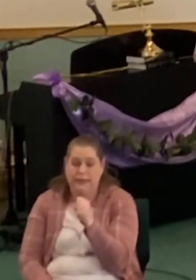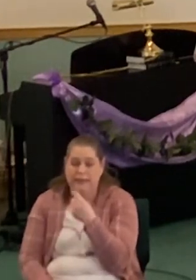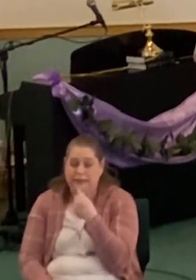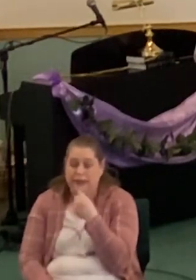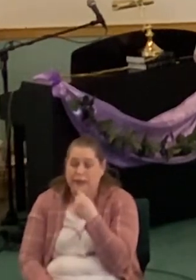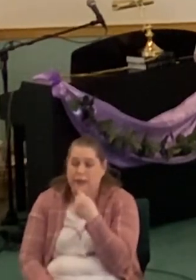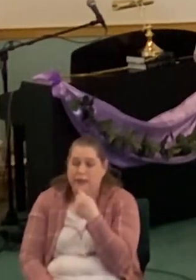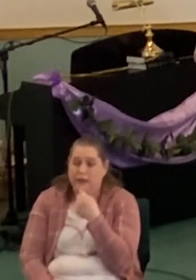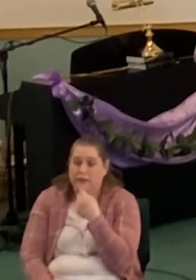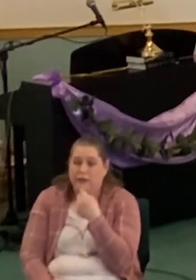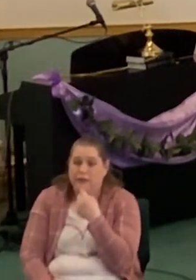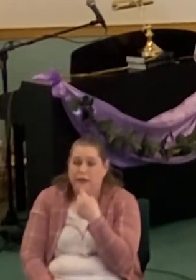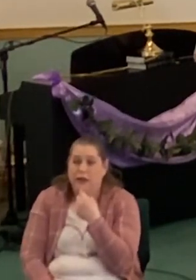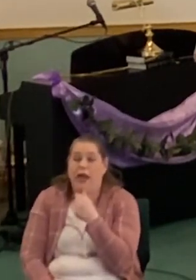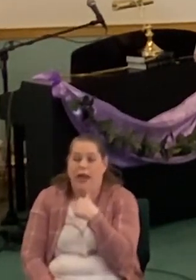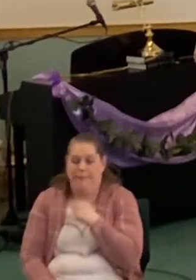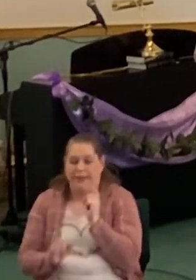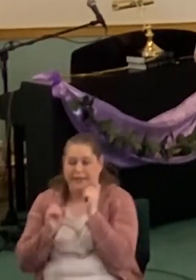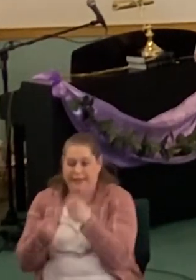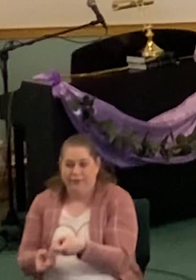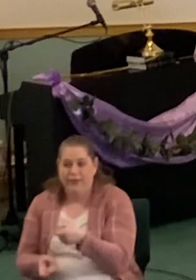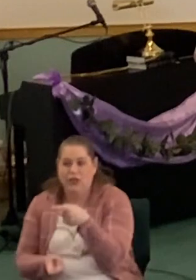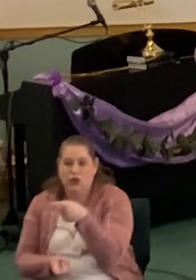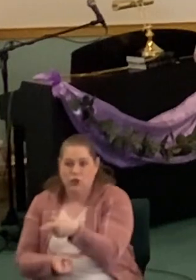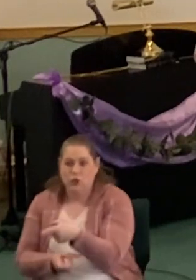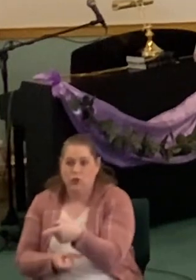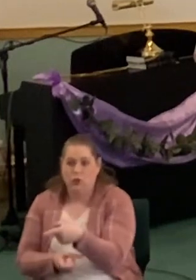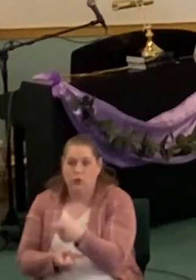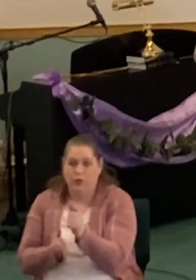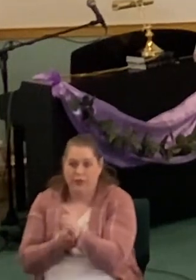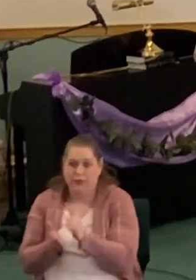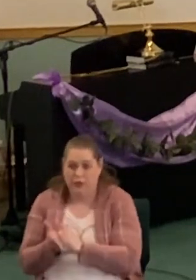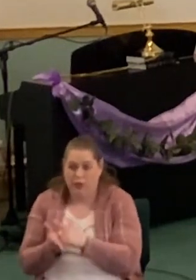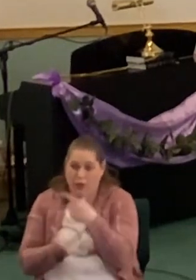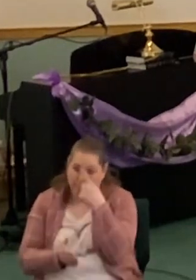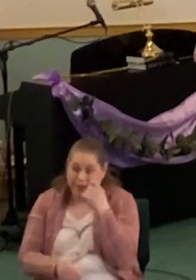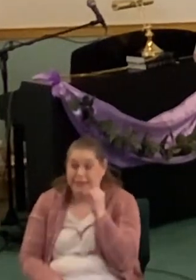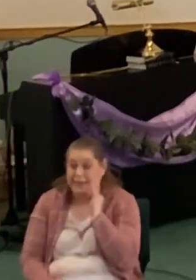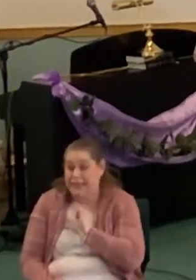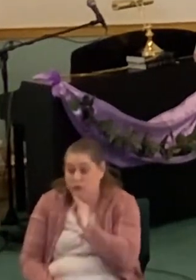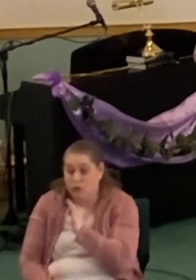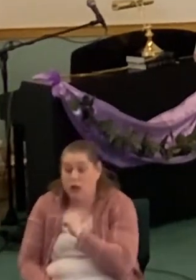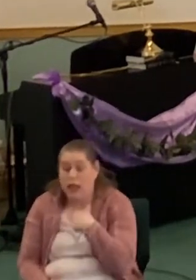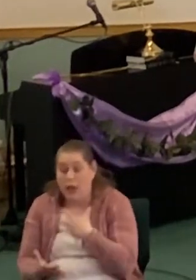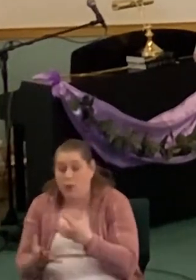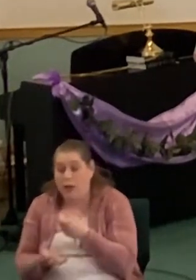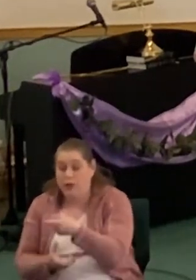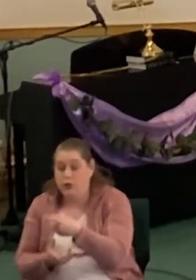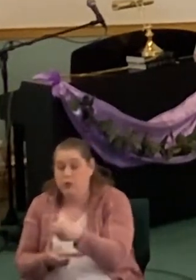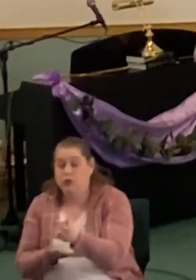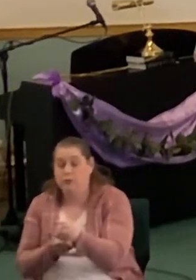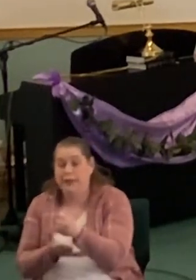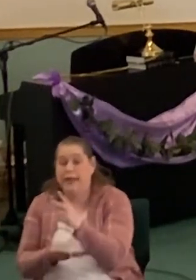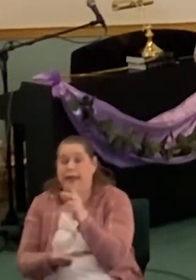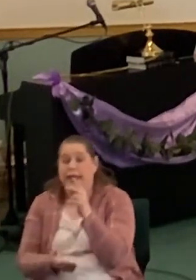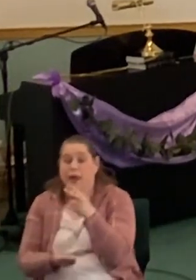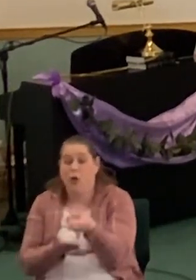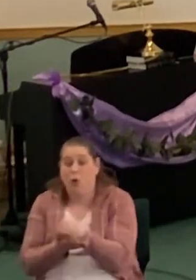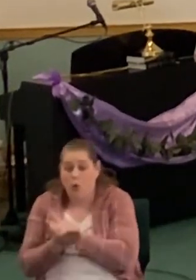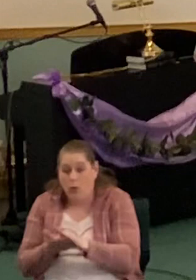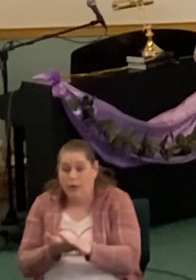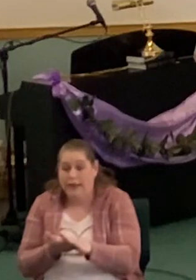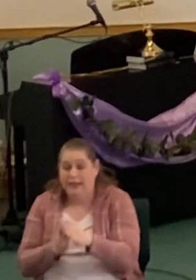I'm giving you this law because I want you, Israel, to be a kingdom of priests, a holy and